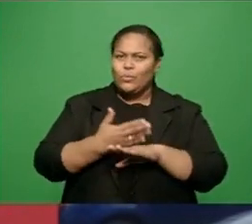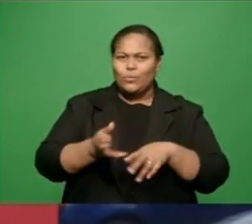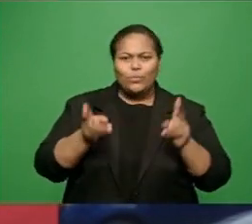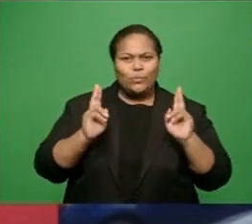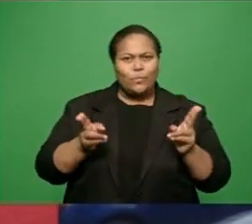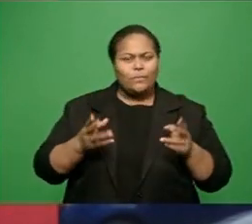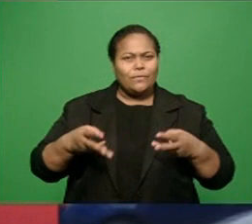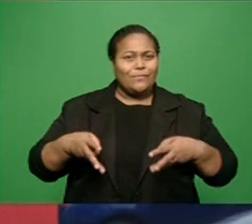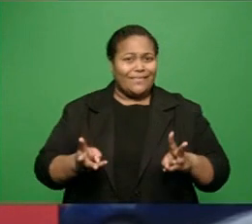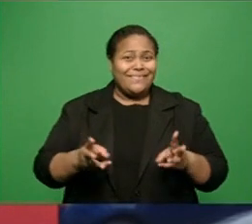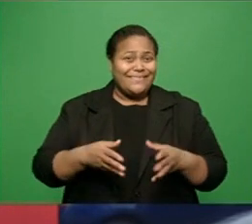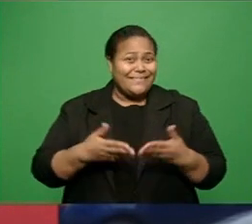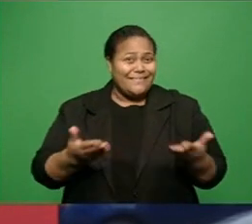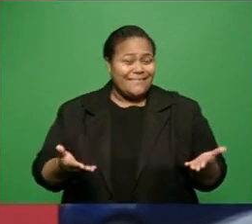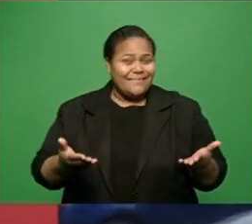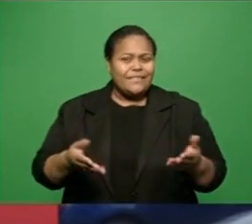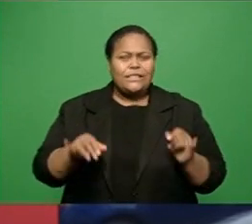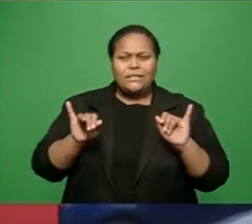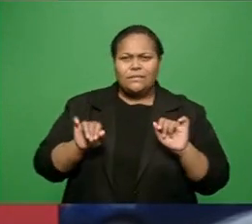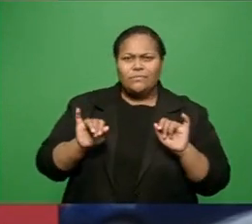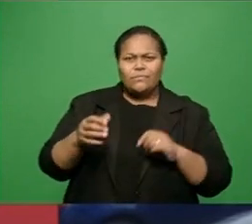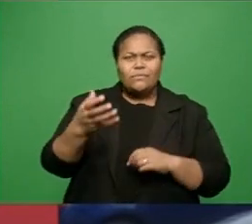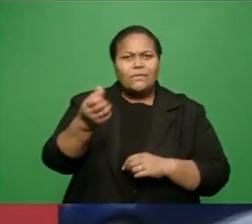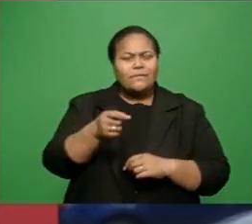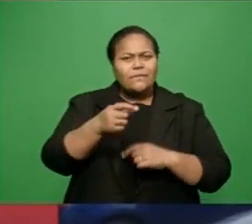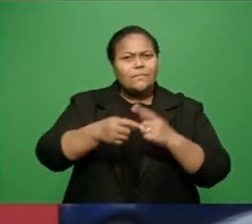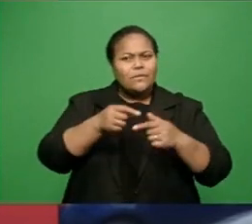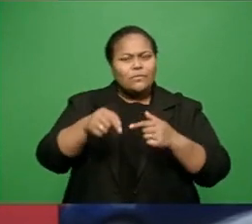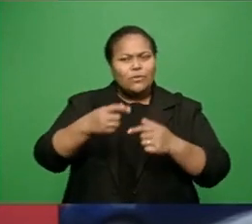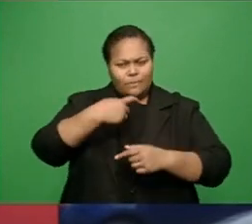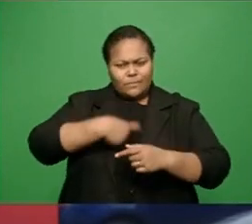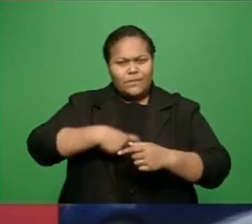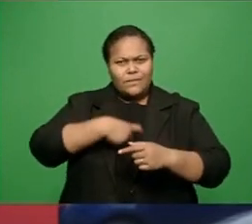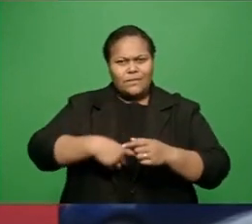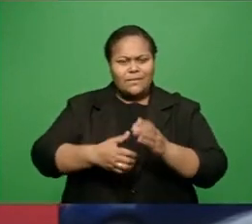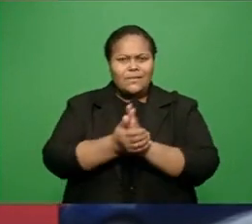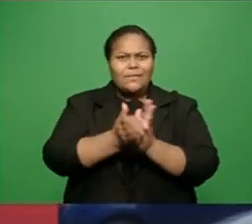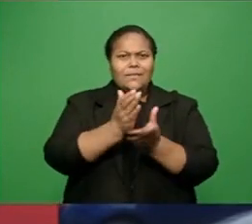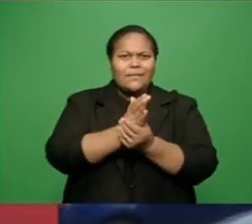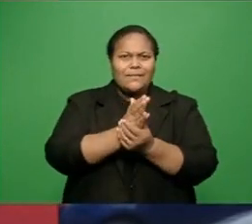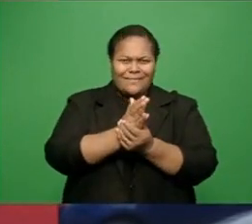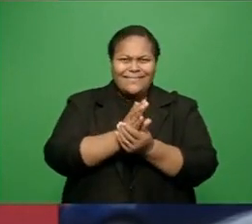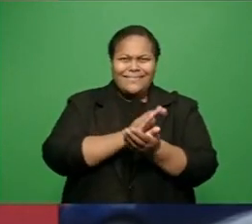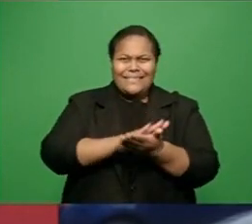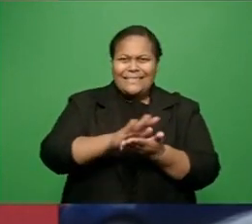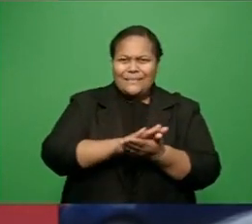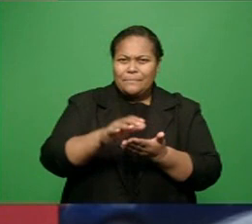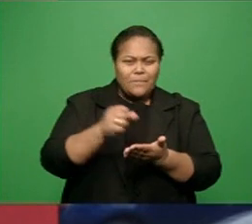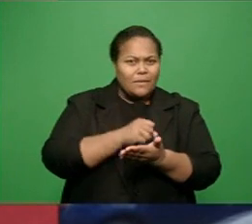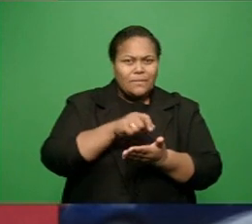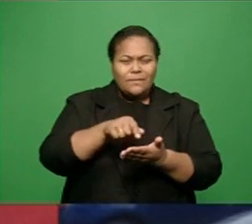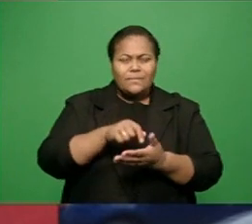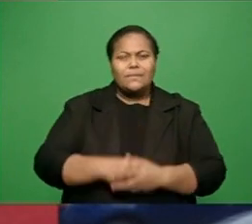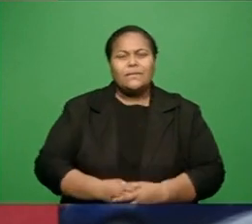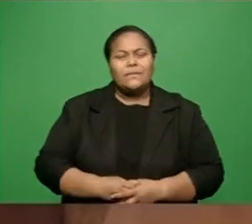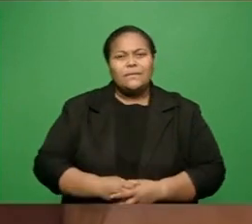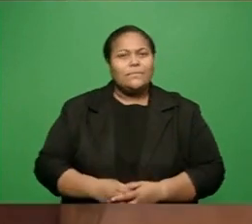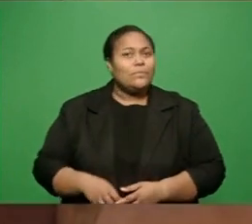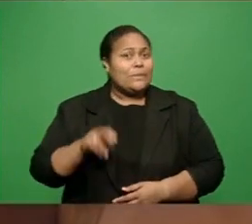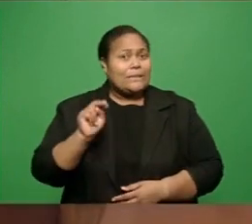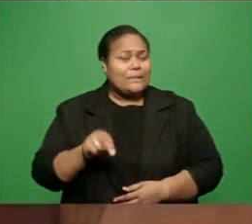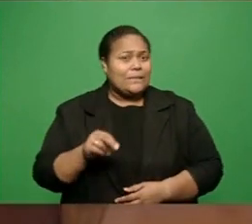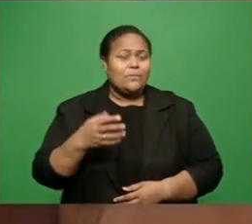us making sure that we have personal and hand hygiene, making sure that we continue to have our